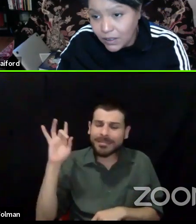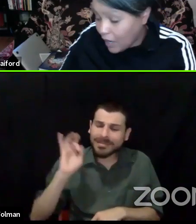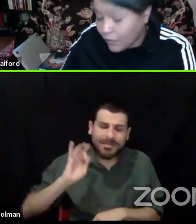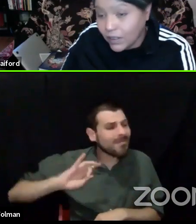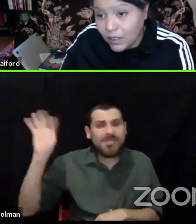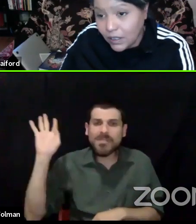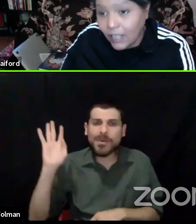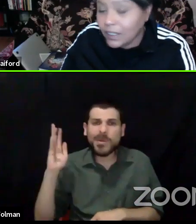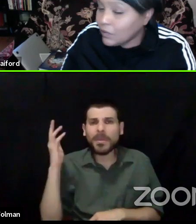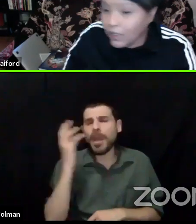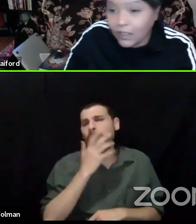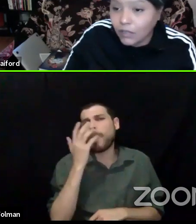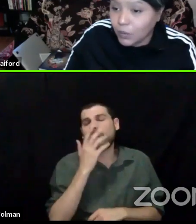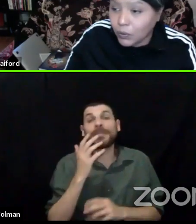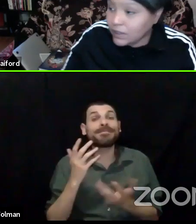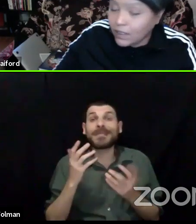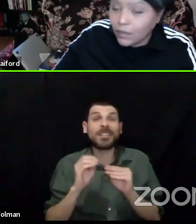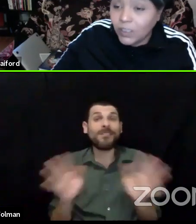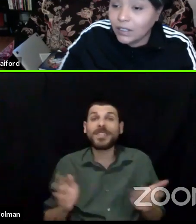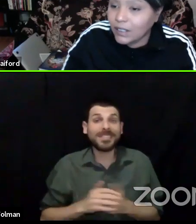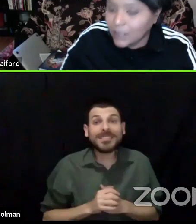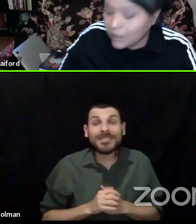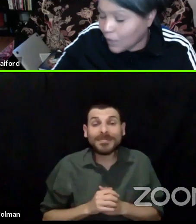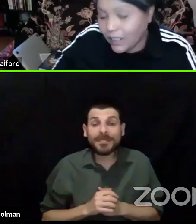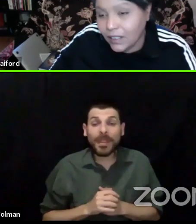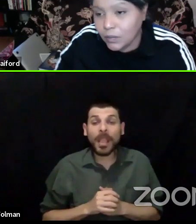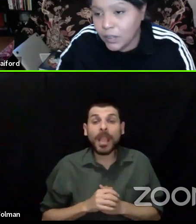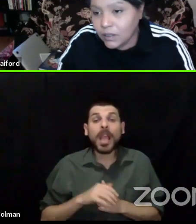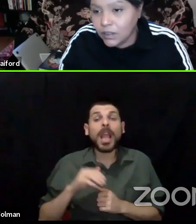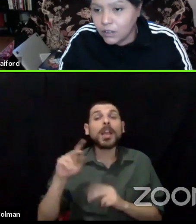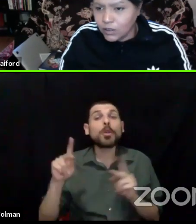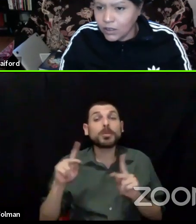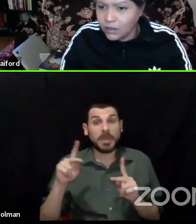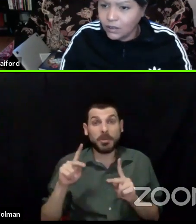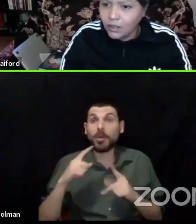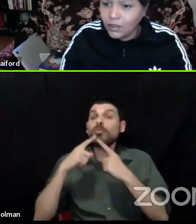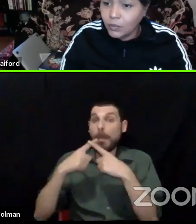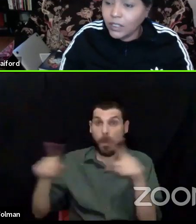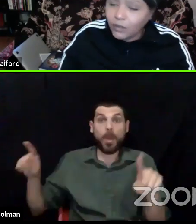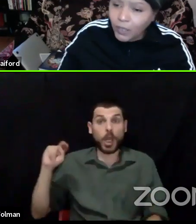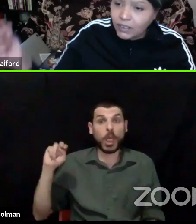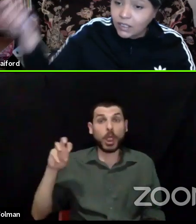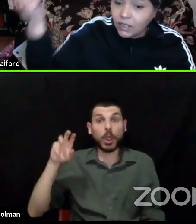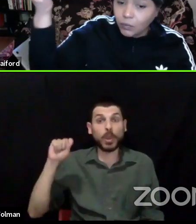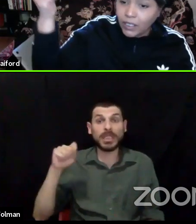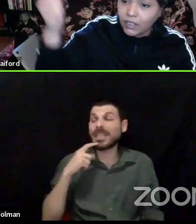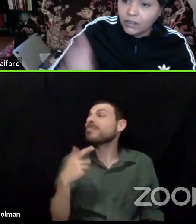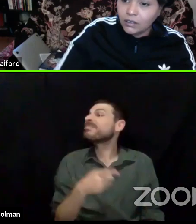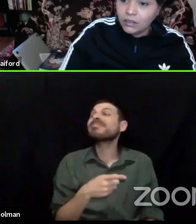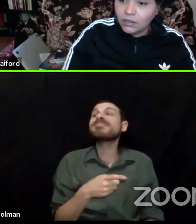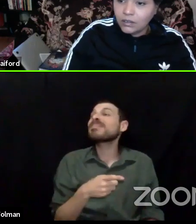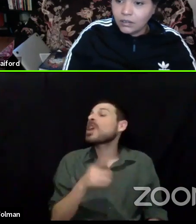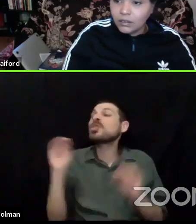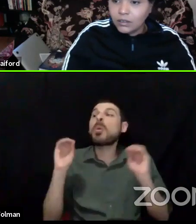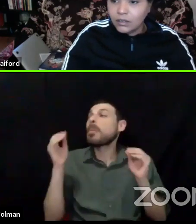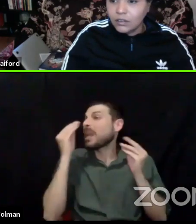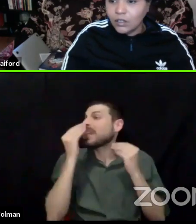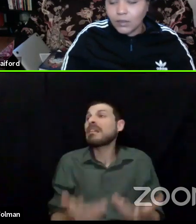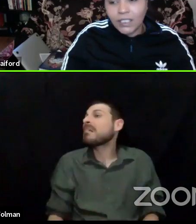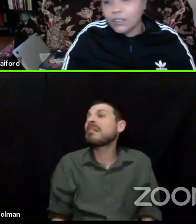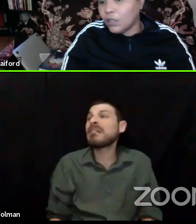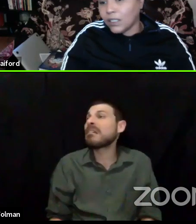children, obviously. And even in their reports to the media, they said nobody cares about these children, but everybody's getting paid.